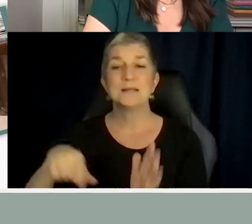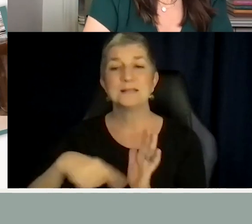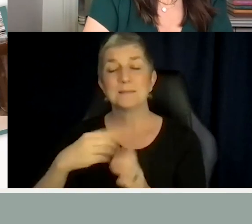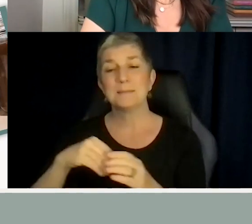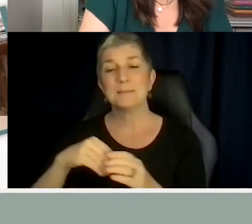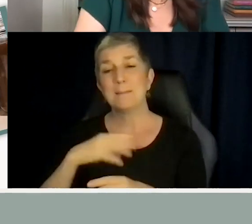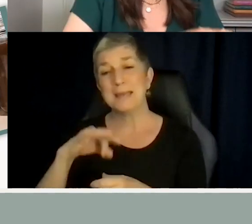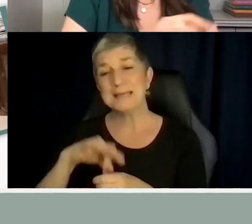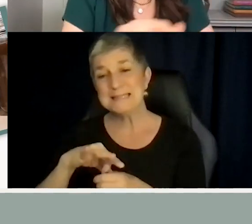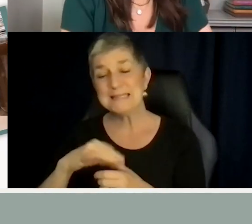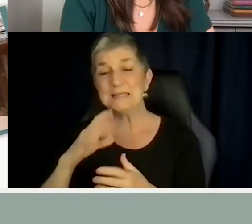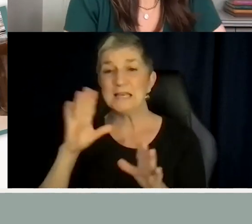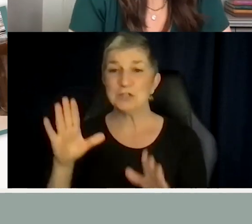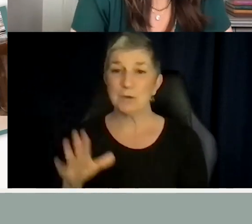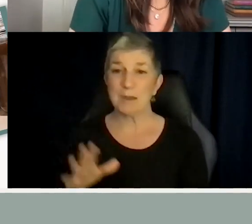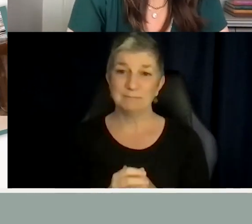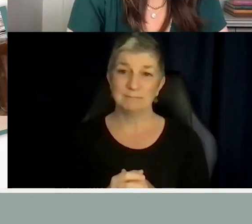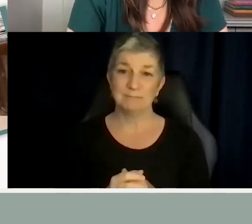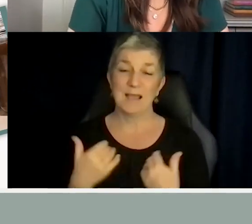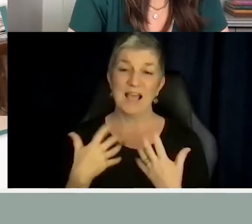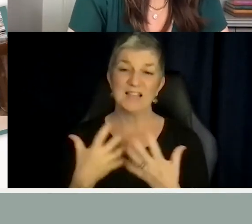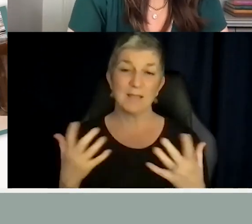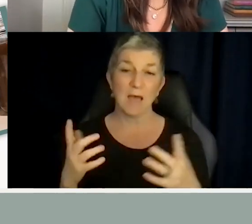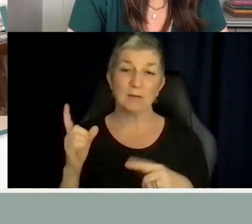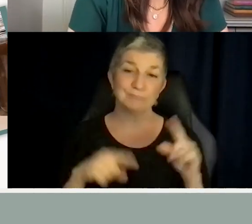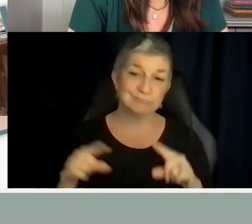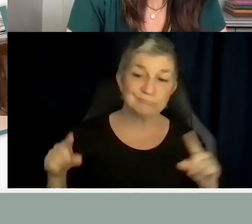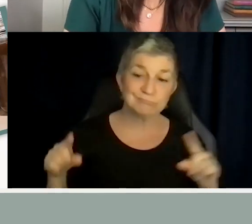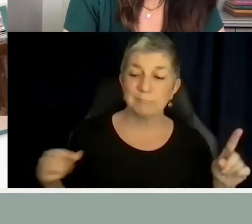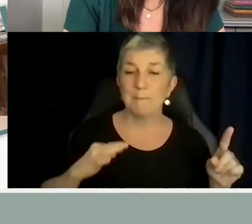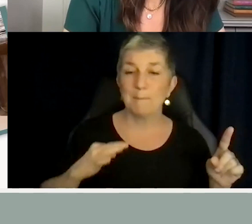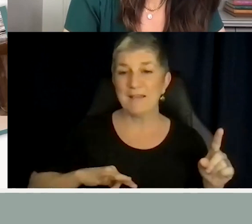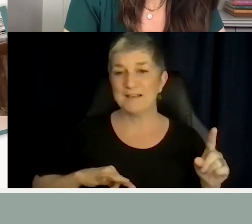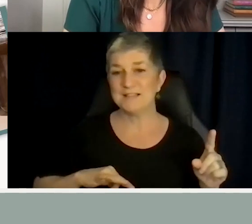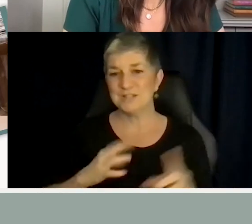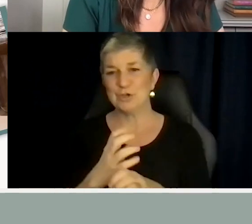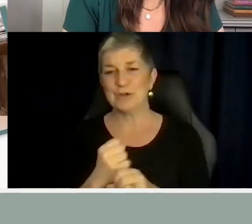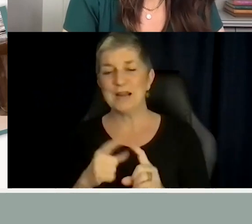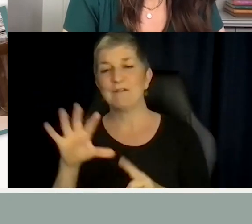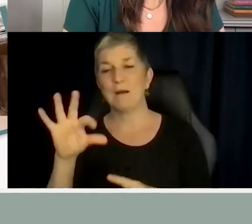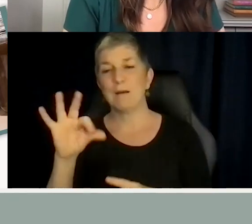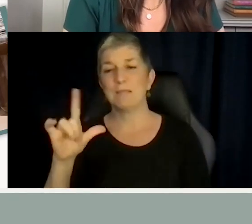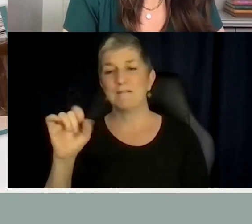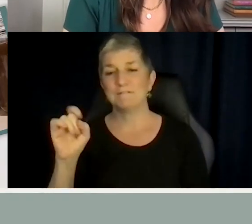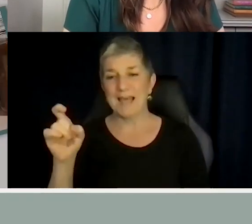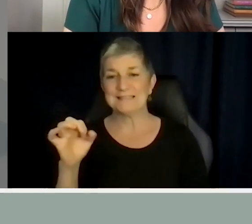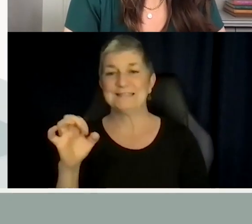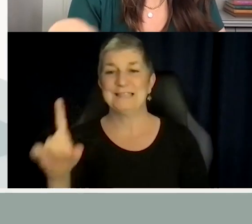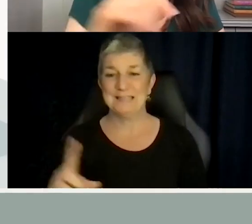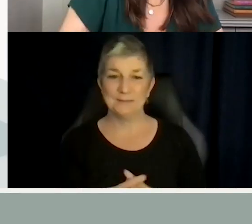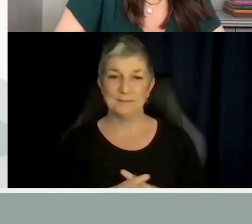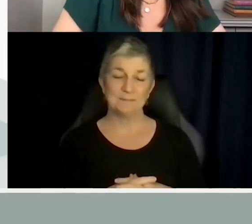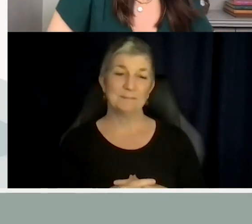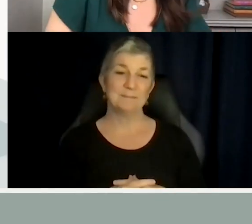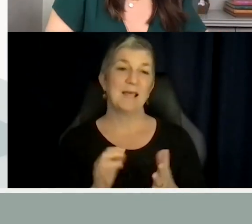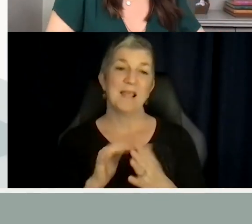tea. It's great. And it's got a lot of different benefits that you're getting from the flaxseed. So that's been a